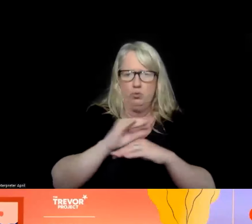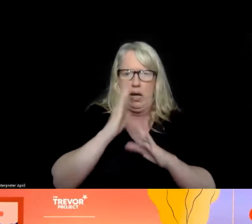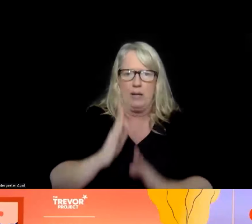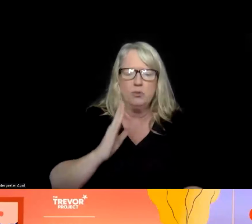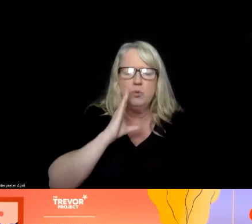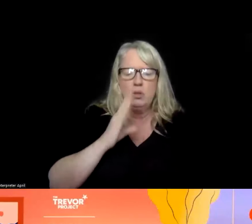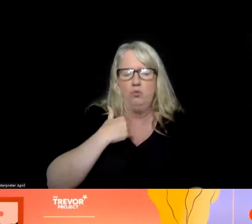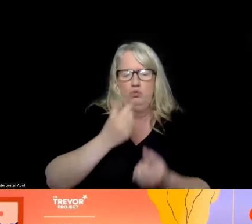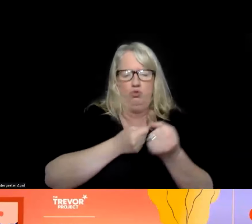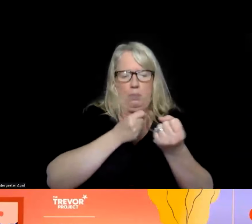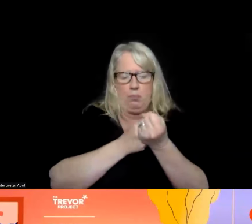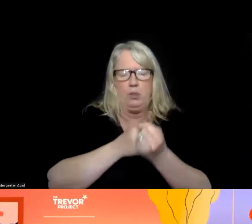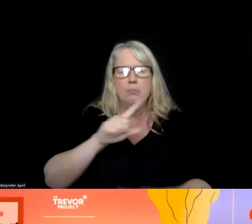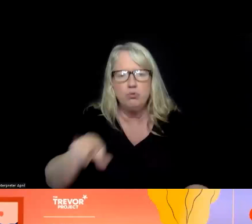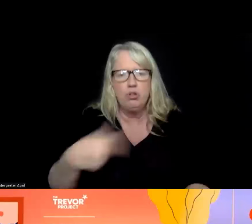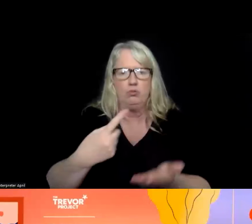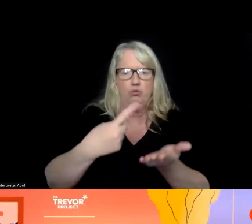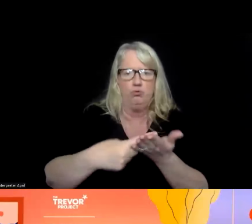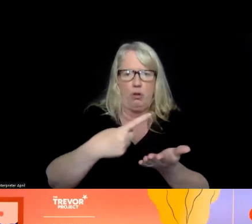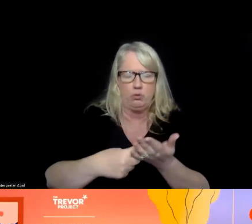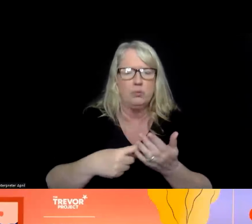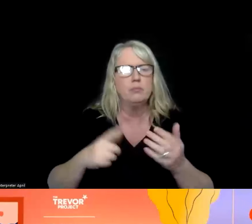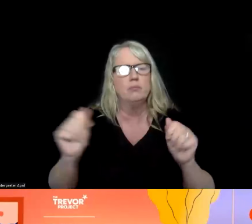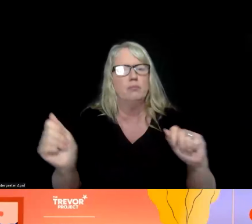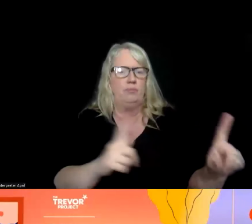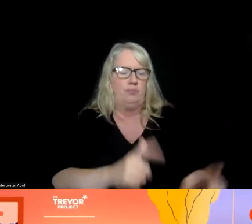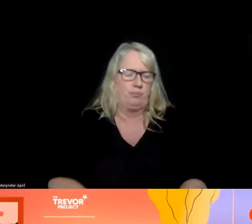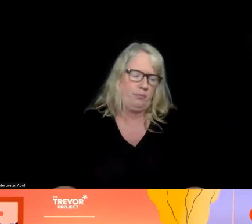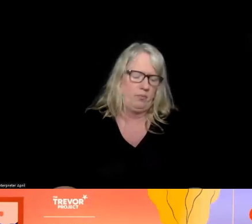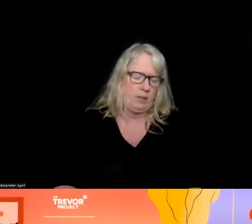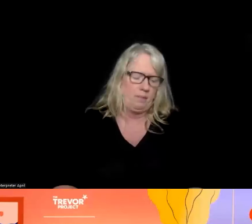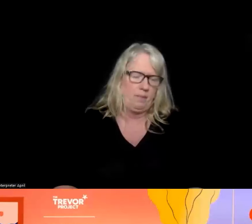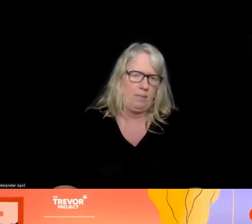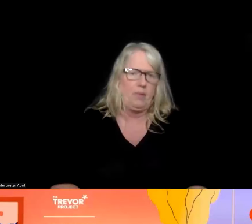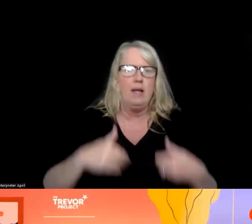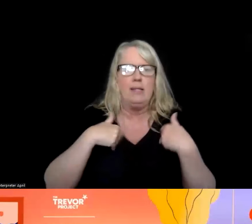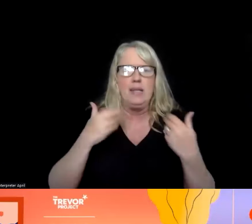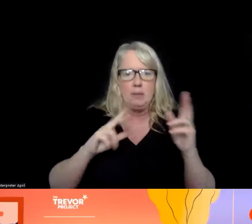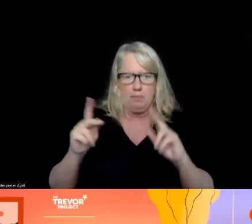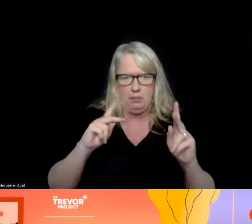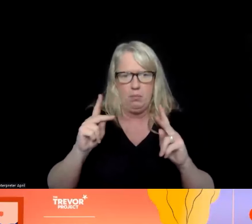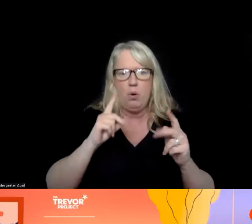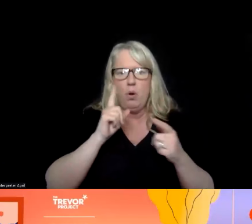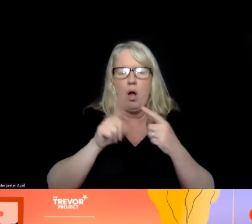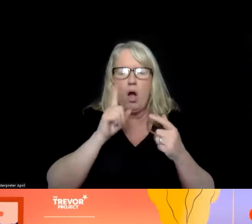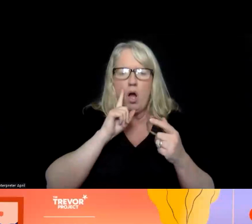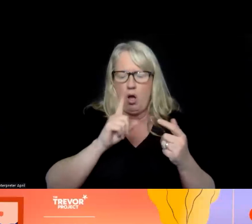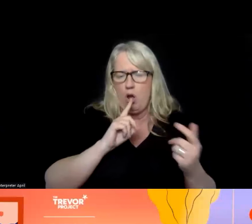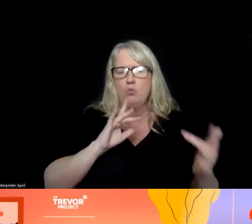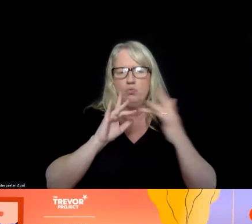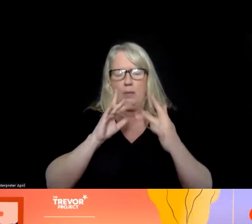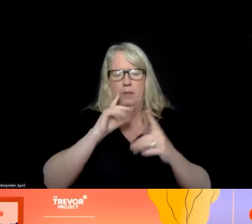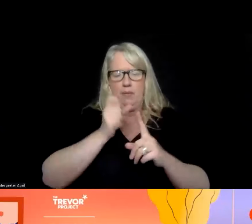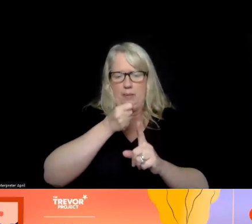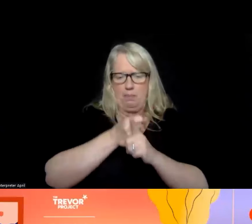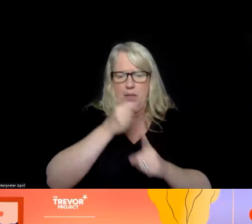someone supportive just to talk to. Next slide, please. Young people are also reaching out to us to talk about the impact of our